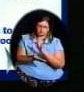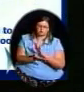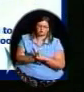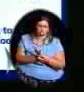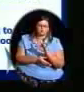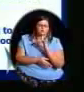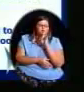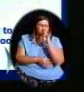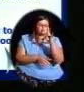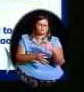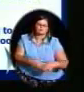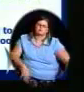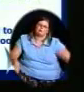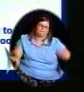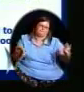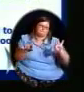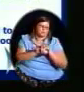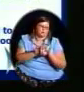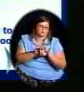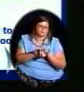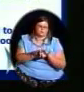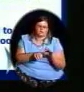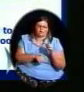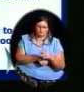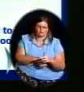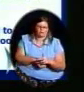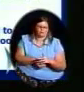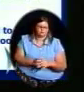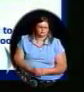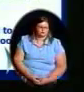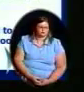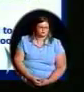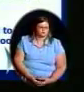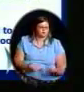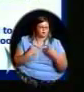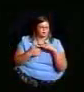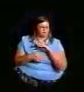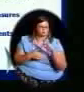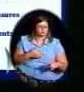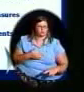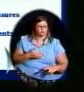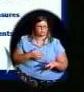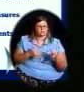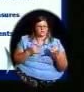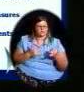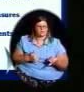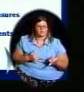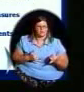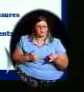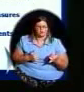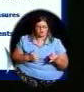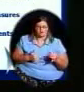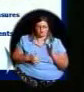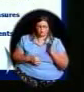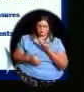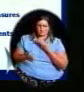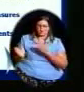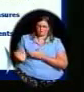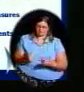are critical. Okay, we got the results. Here's our